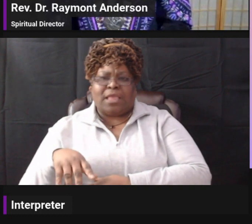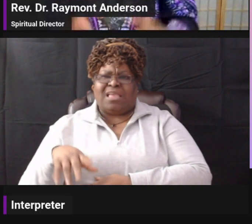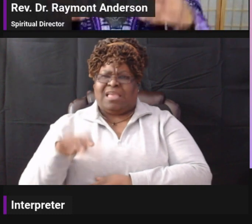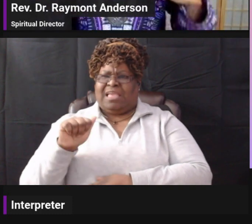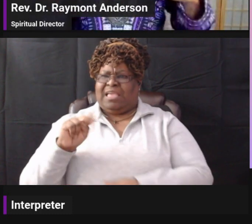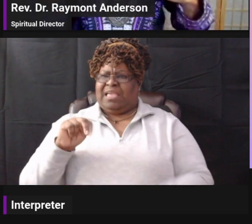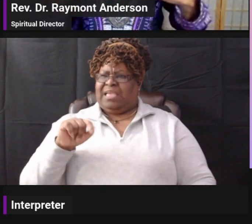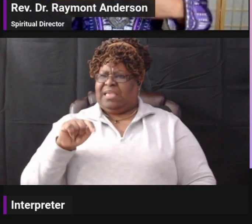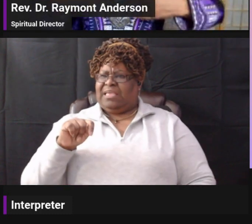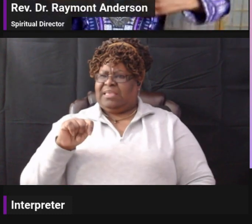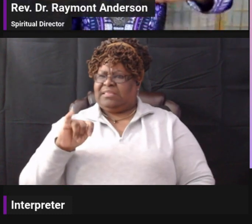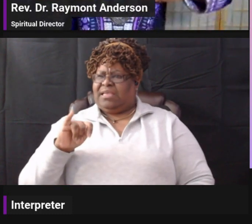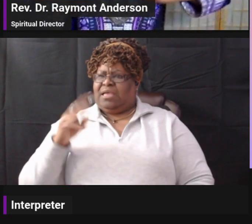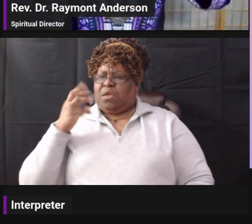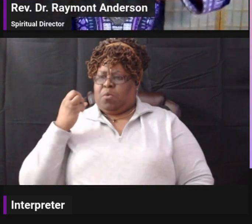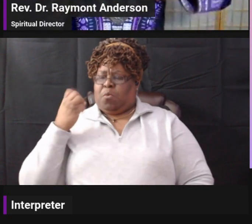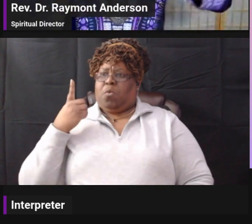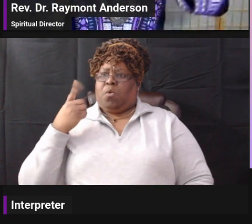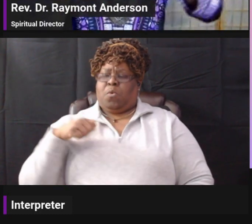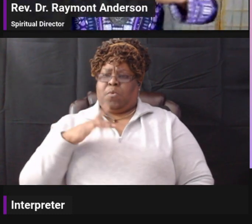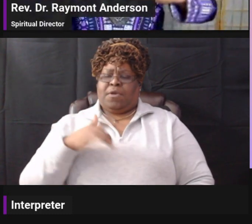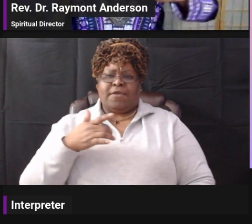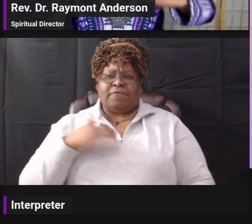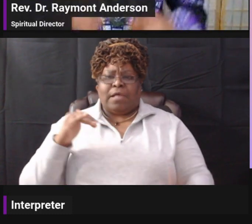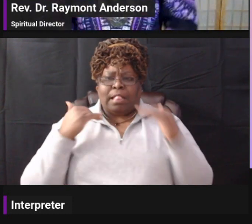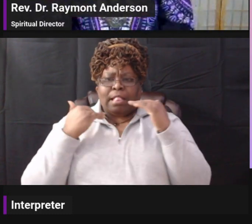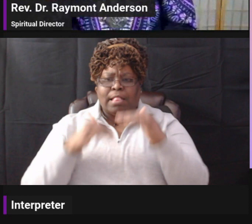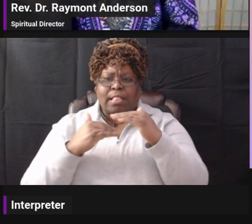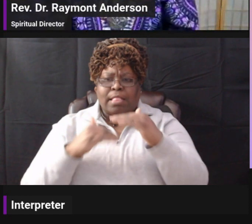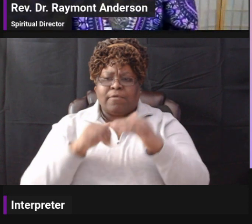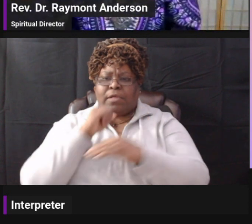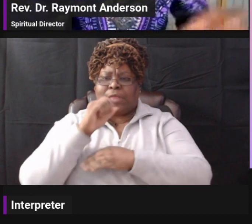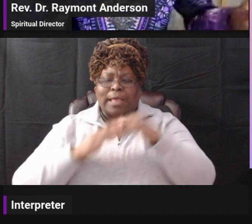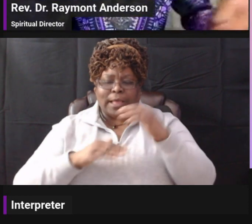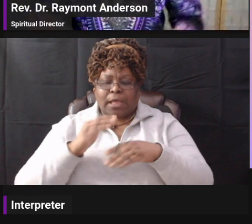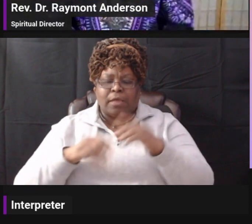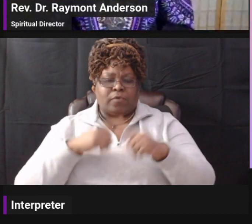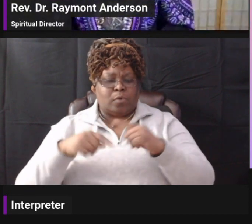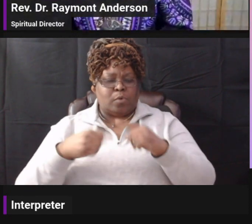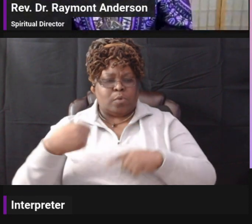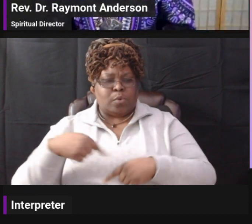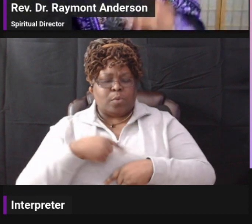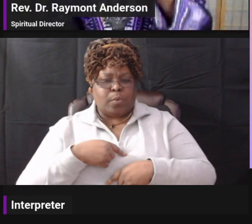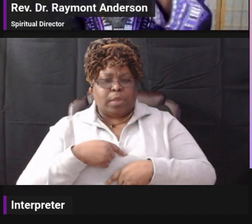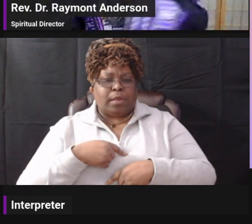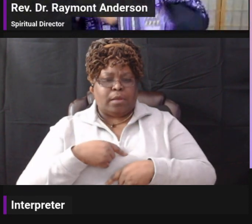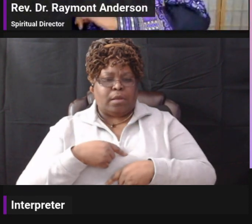Anti-woke. We feel a certain level of discomfort when we are addressing these